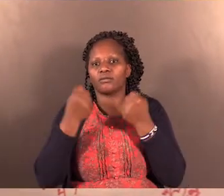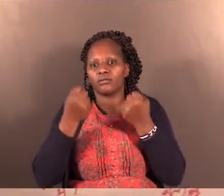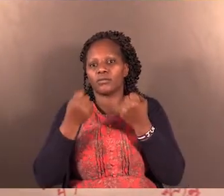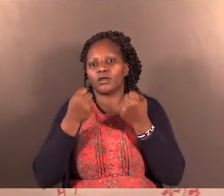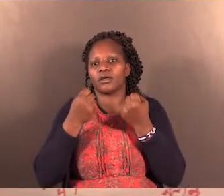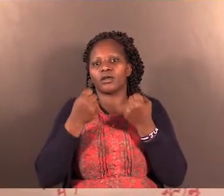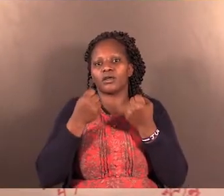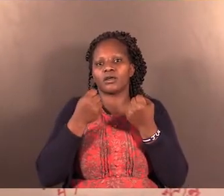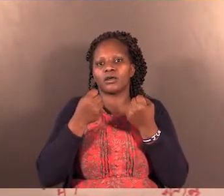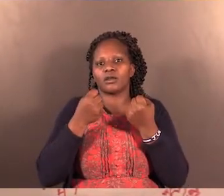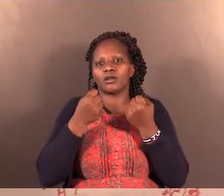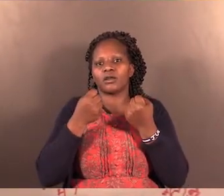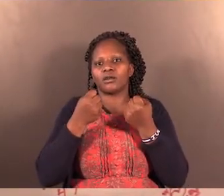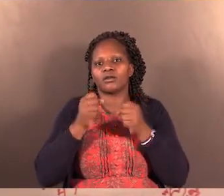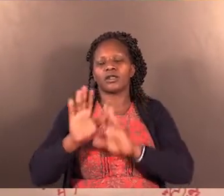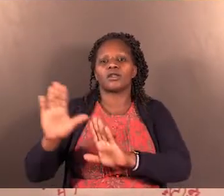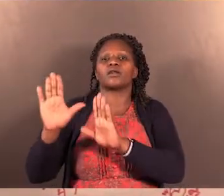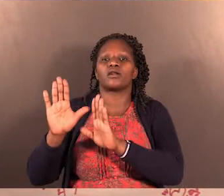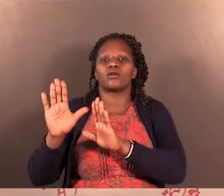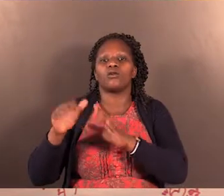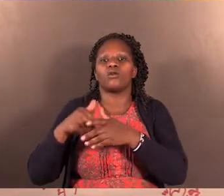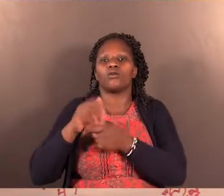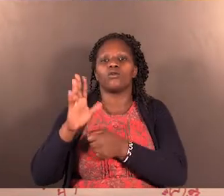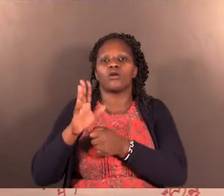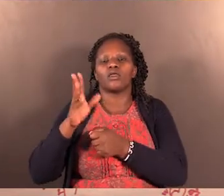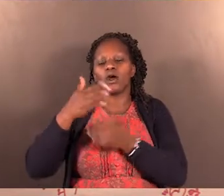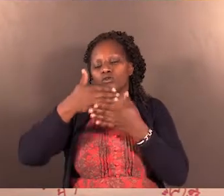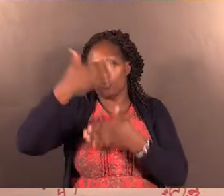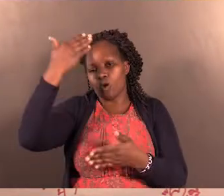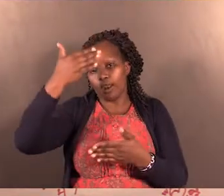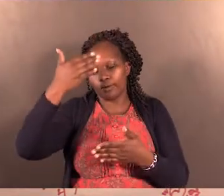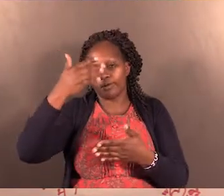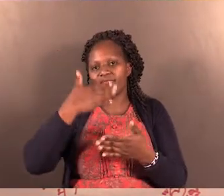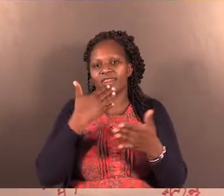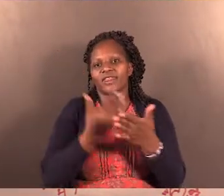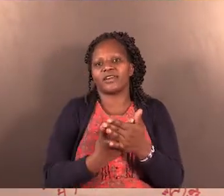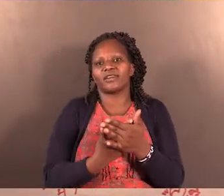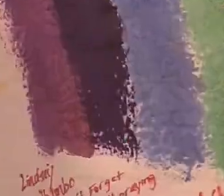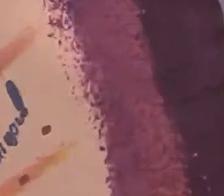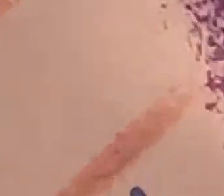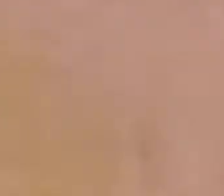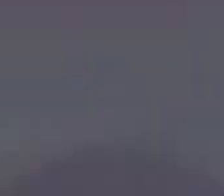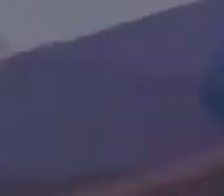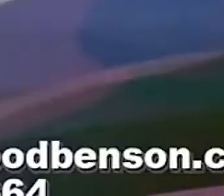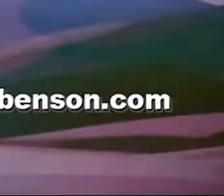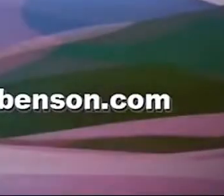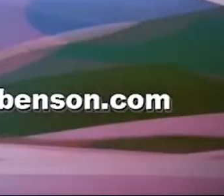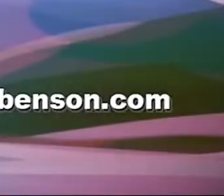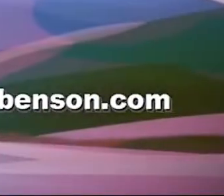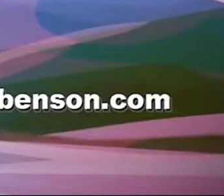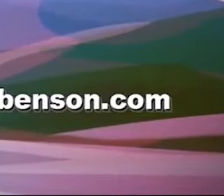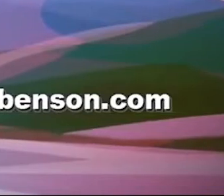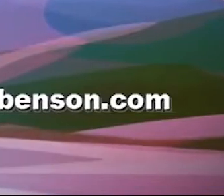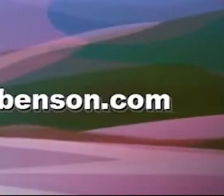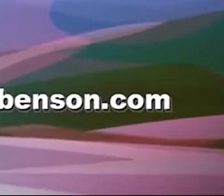broken into and left without walls." Thank you. It takes great